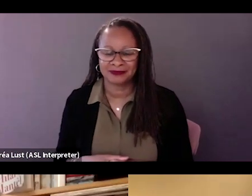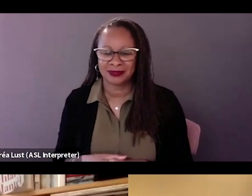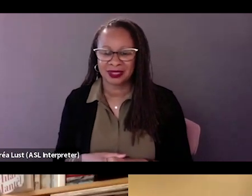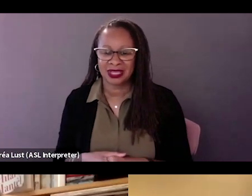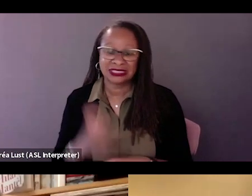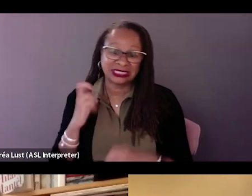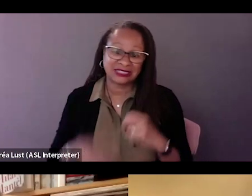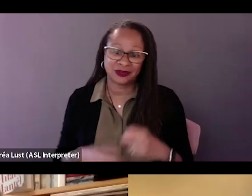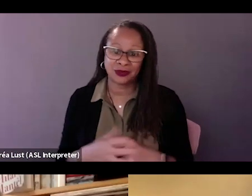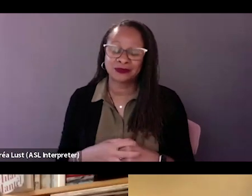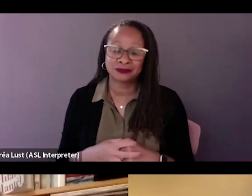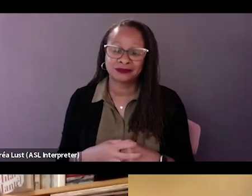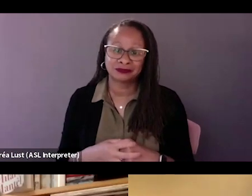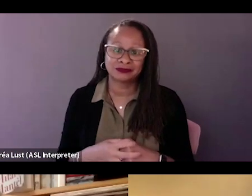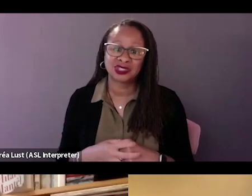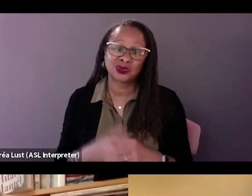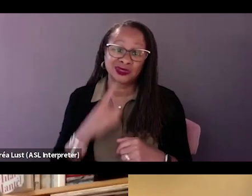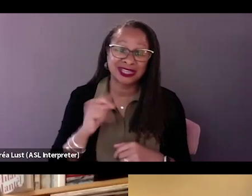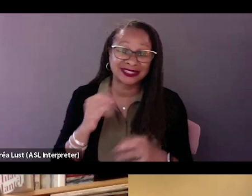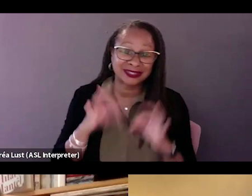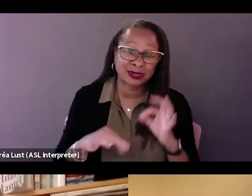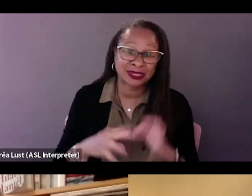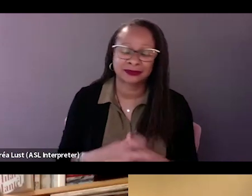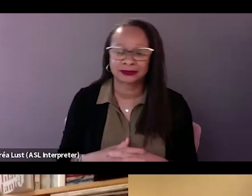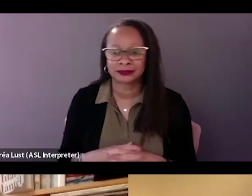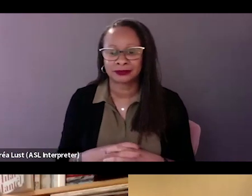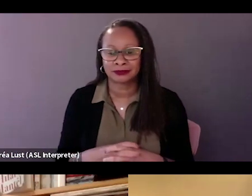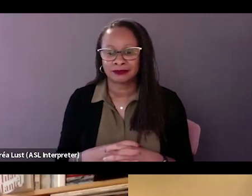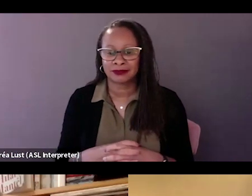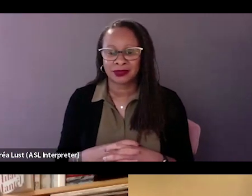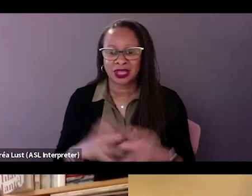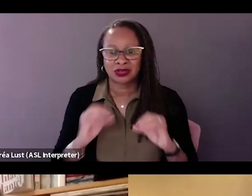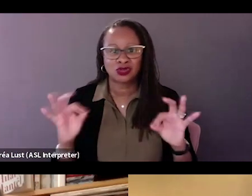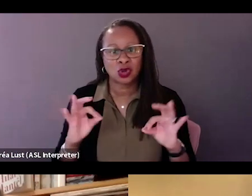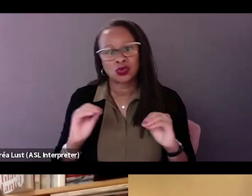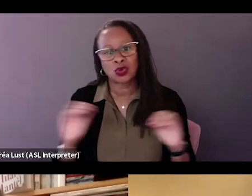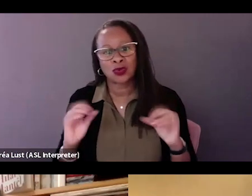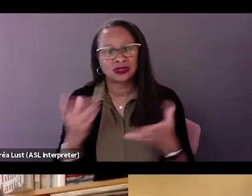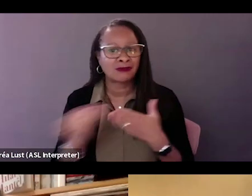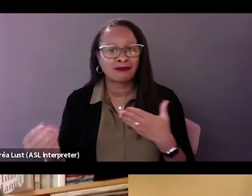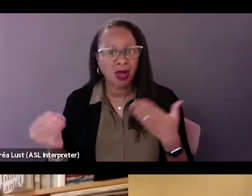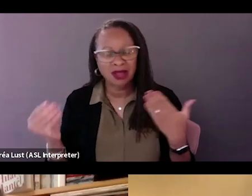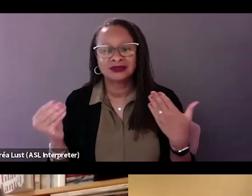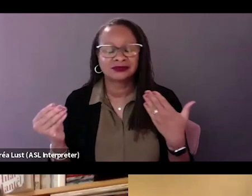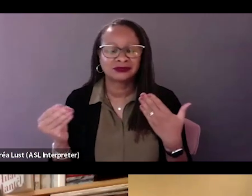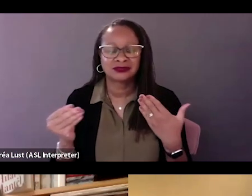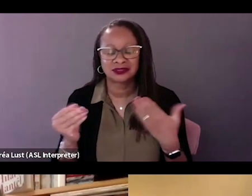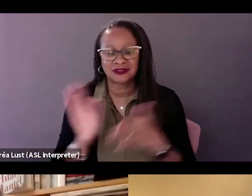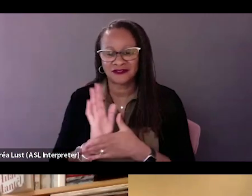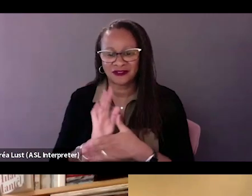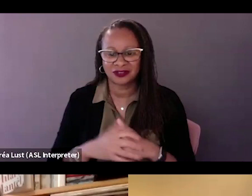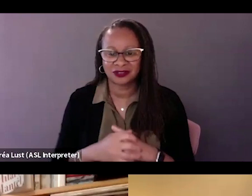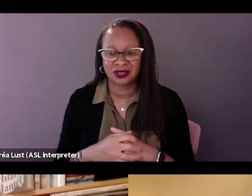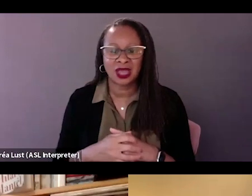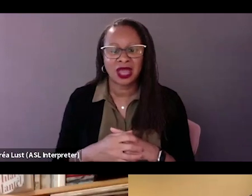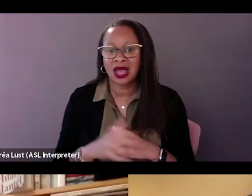difficult, to put it very simply. There have been no takers for the film in terms of institutions in